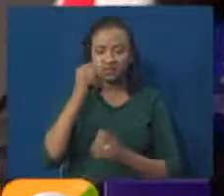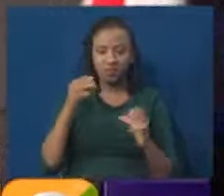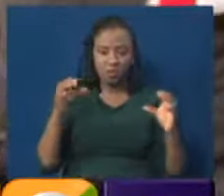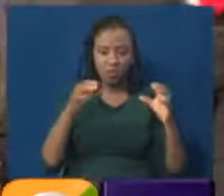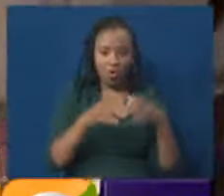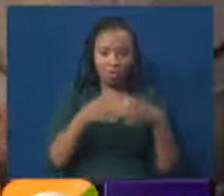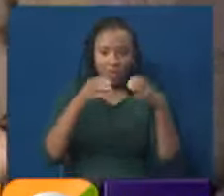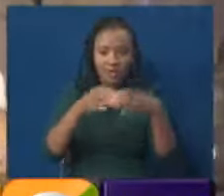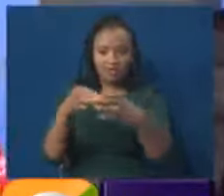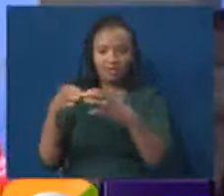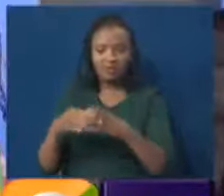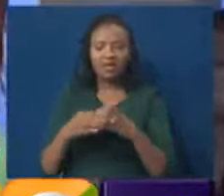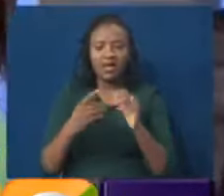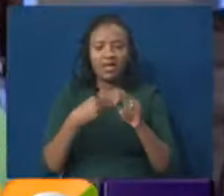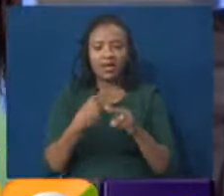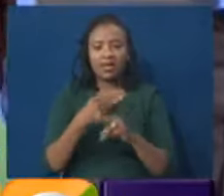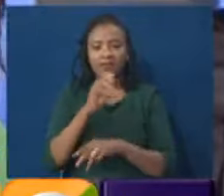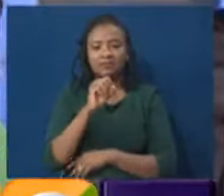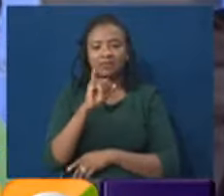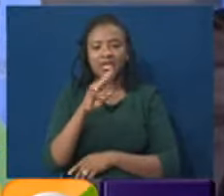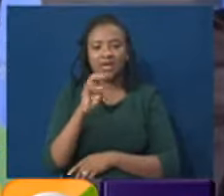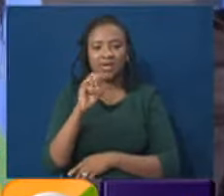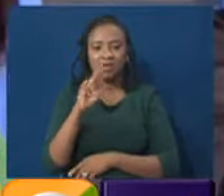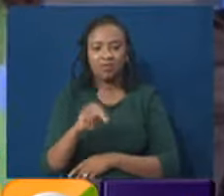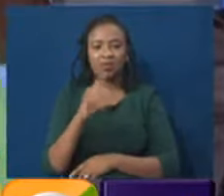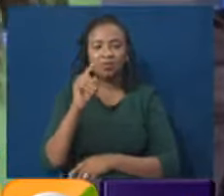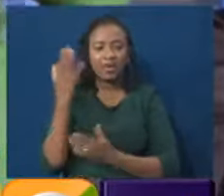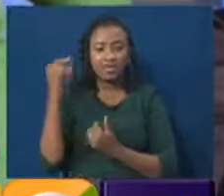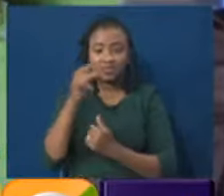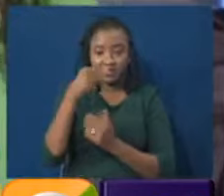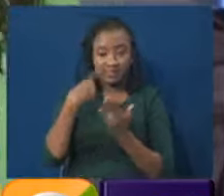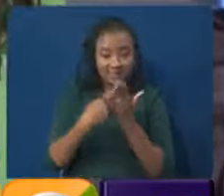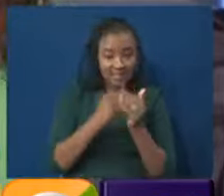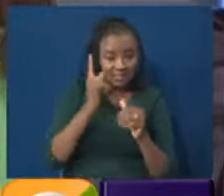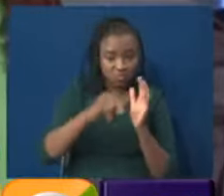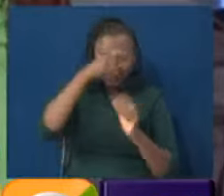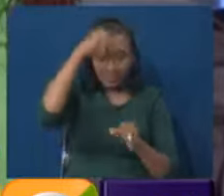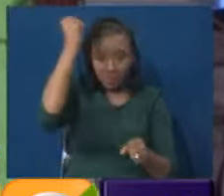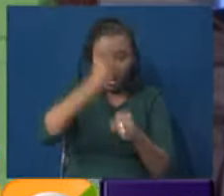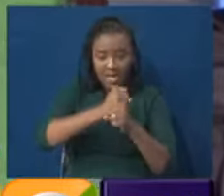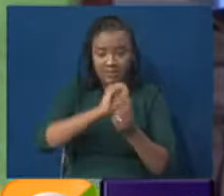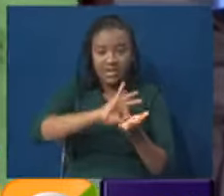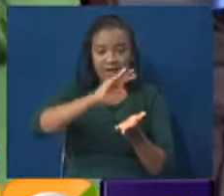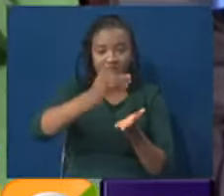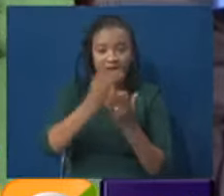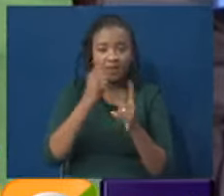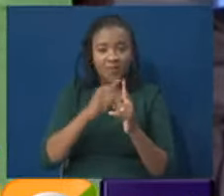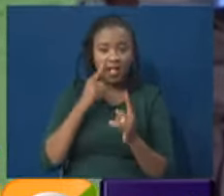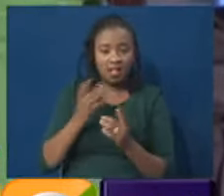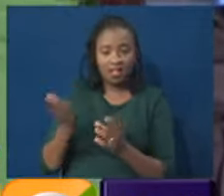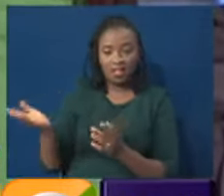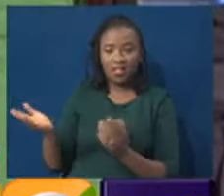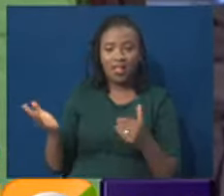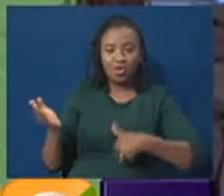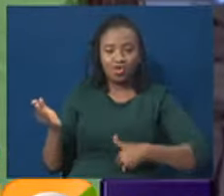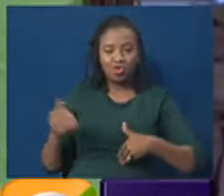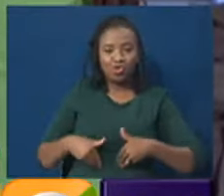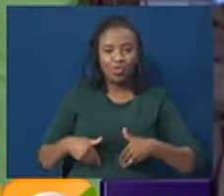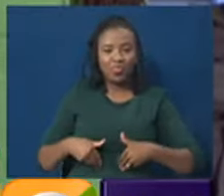Chelugui. And one of the issues you expect him to talk about, of course, is the Hustler Fund. And here are a number of young people that are here.